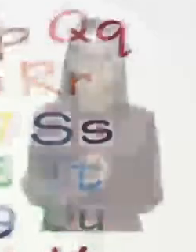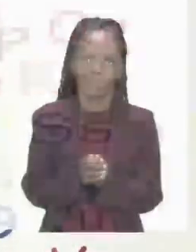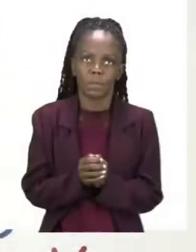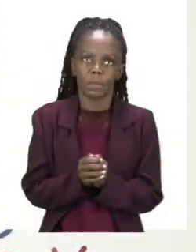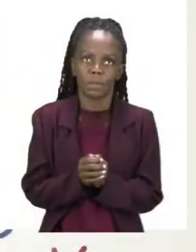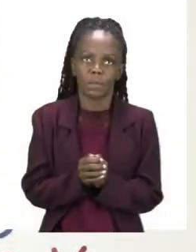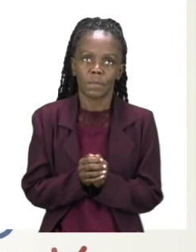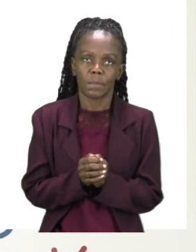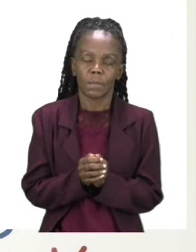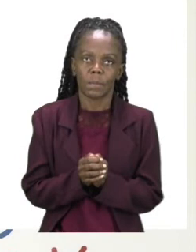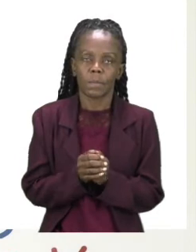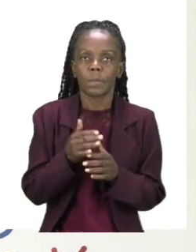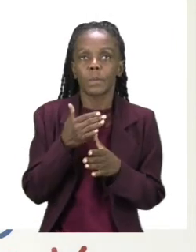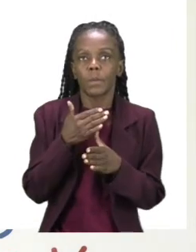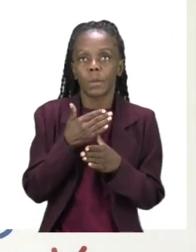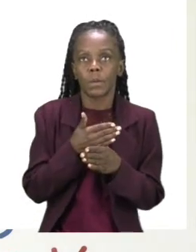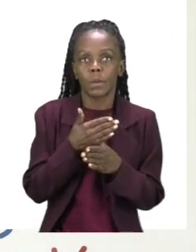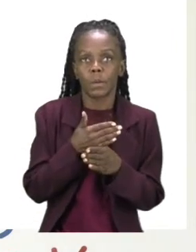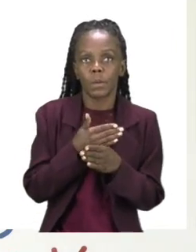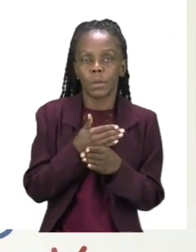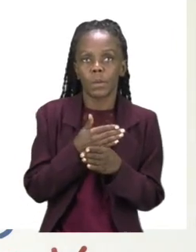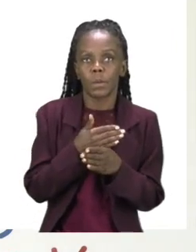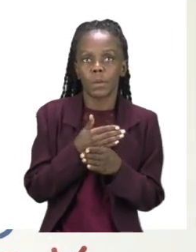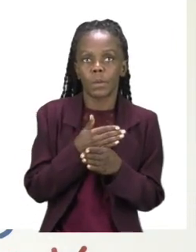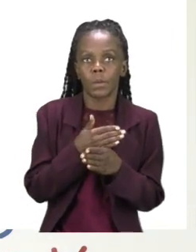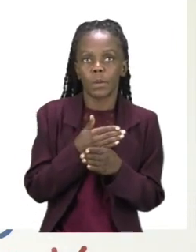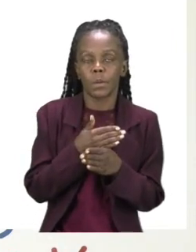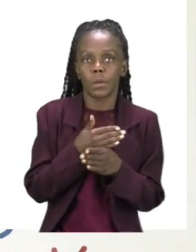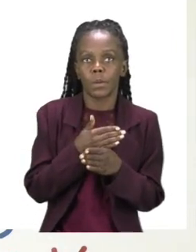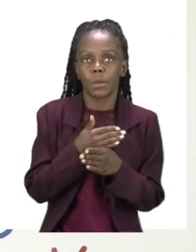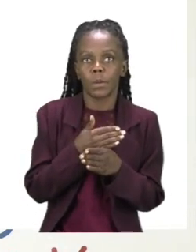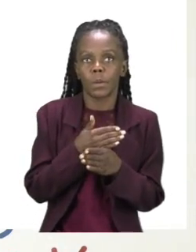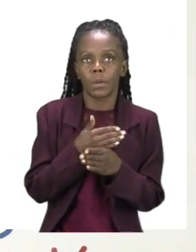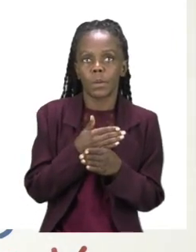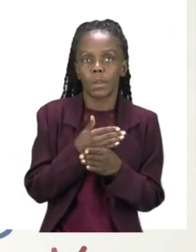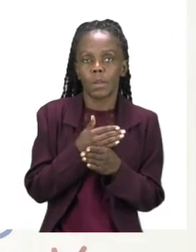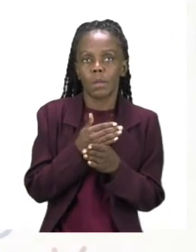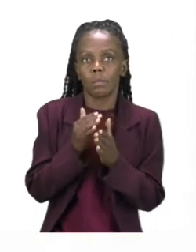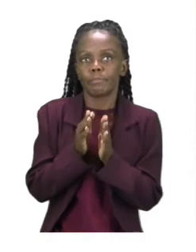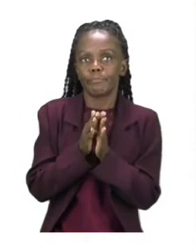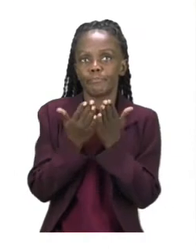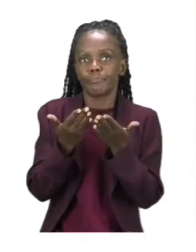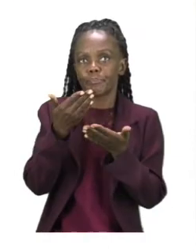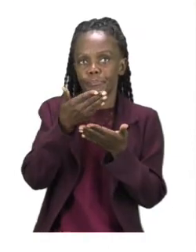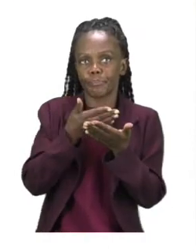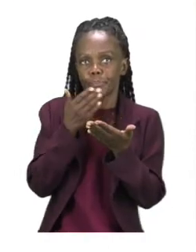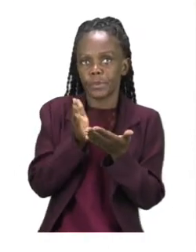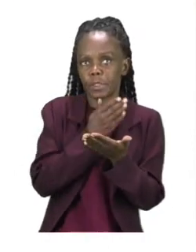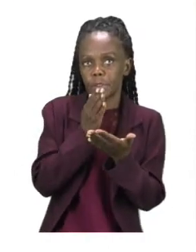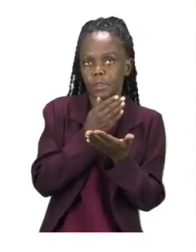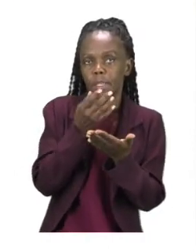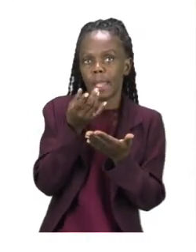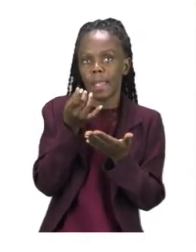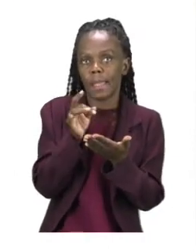For our next and last activity for today, boys and girls, let us turn to page 8. On page